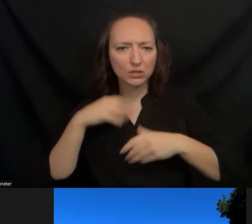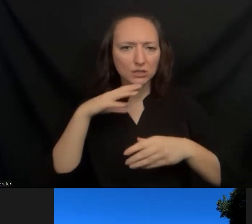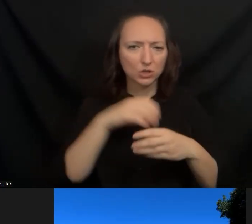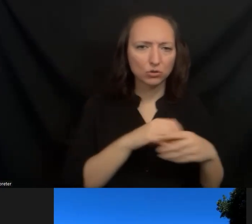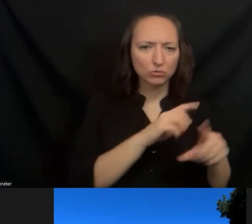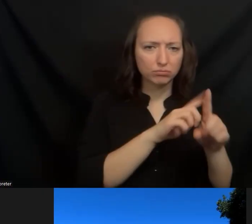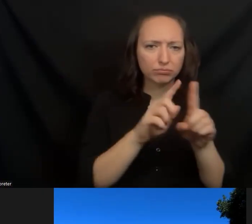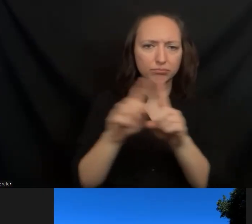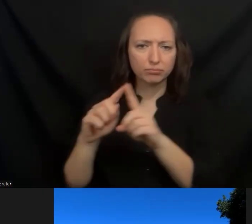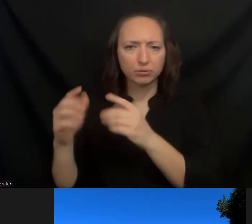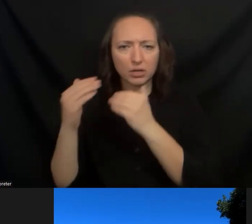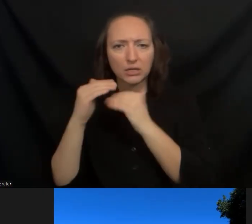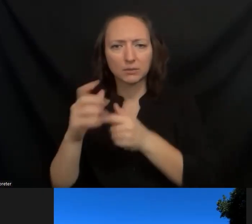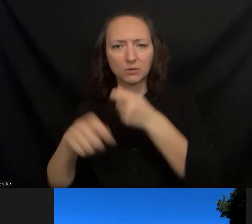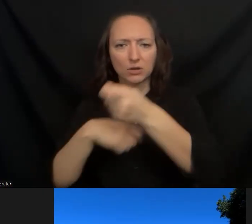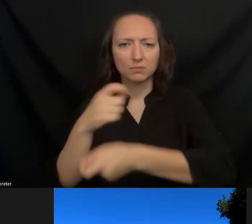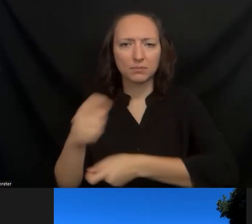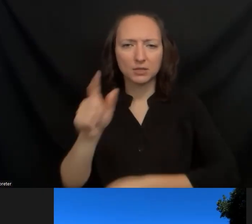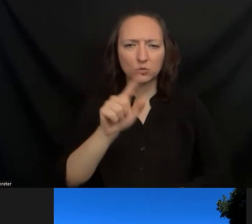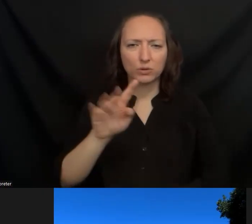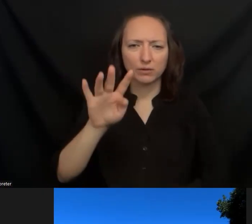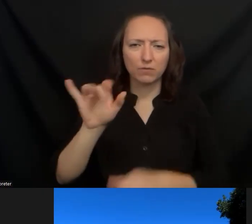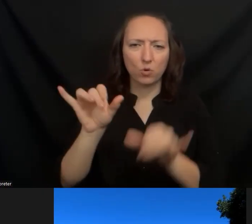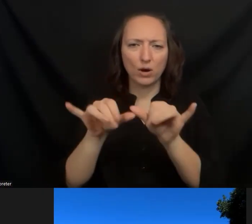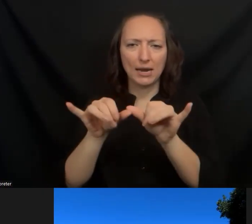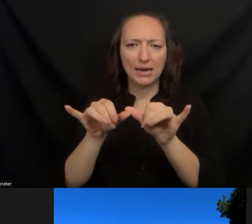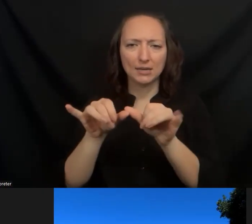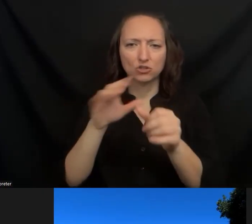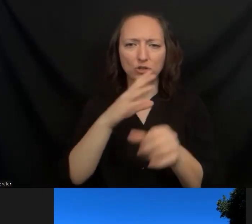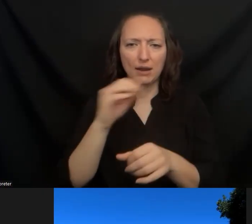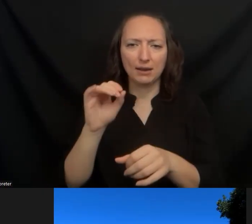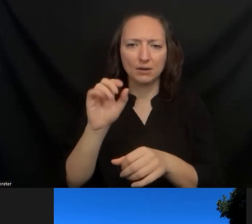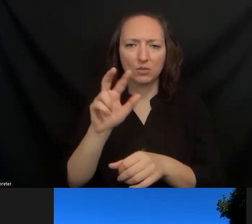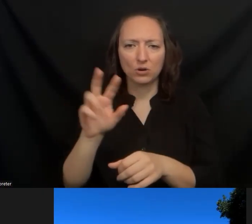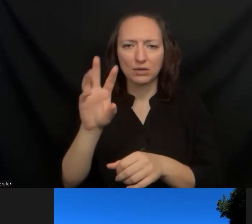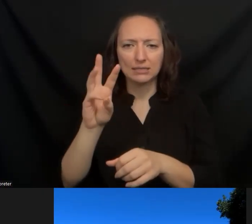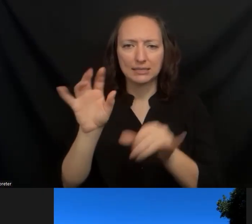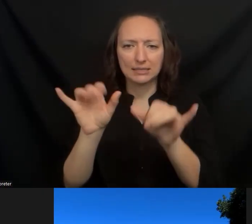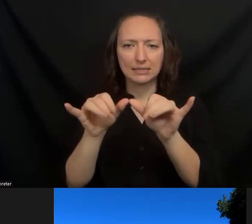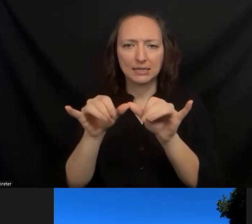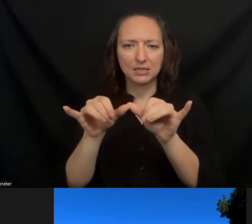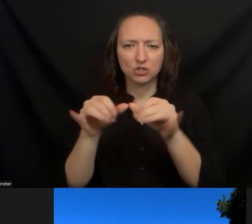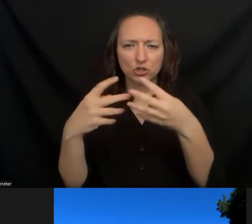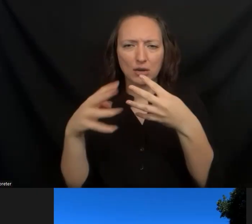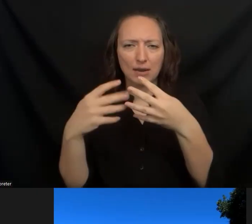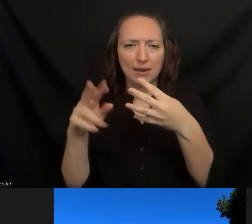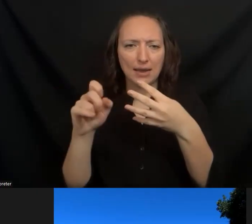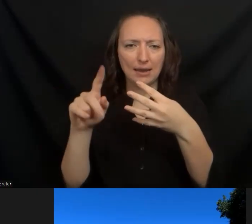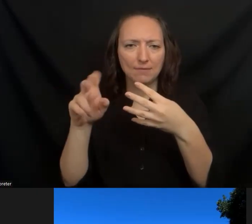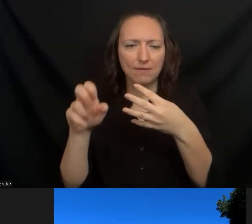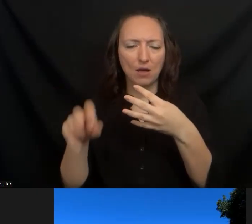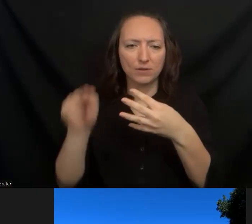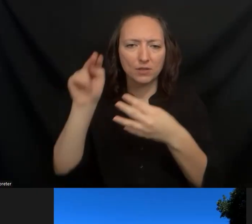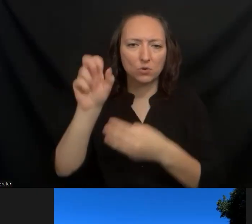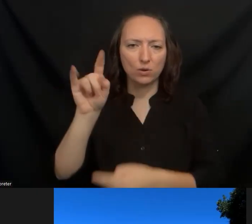gate valves in the north side. And the actual sites able to be addressed will be determined based on actual costs.